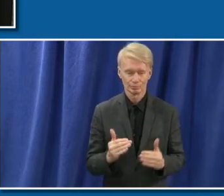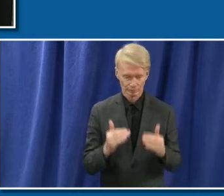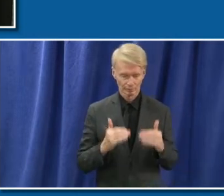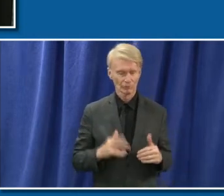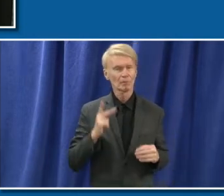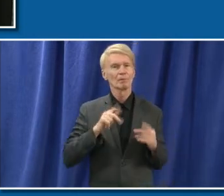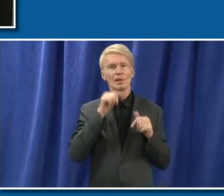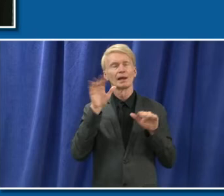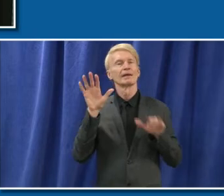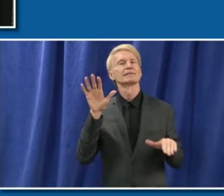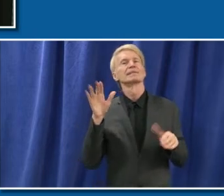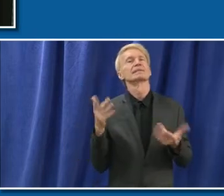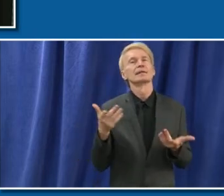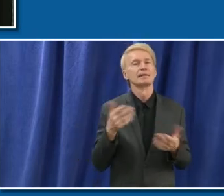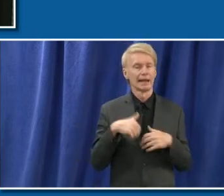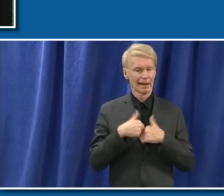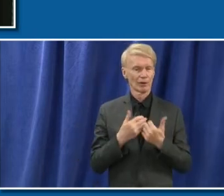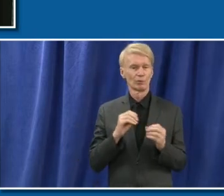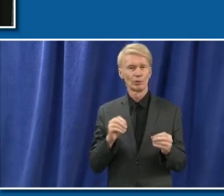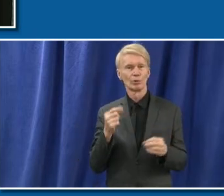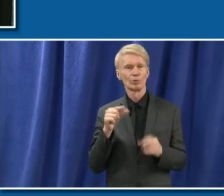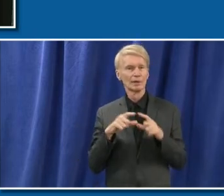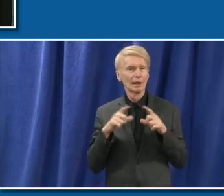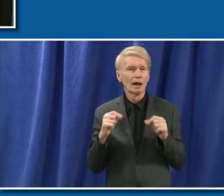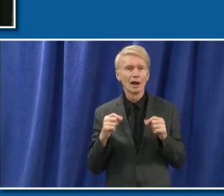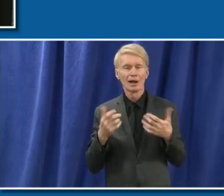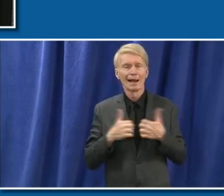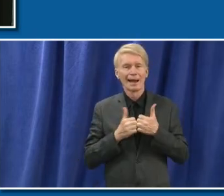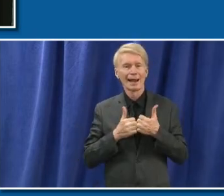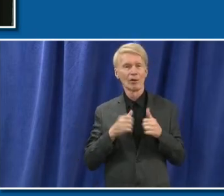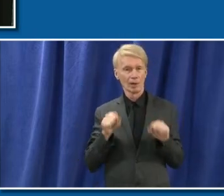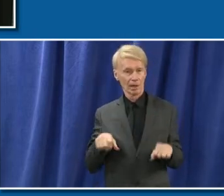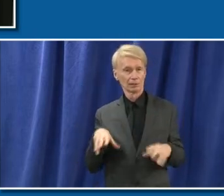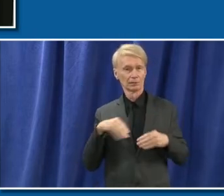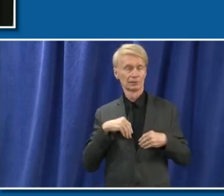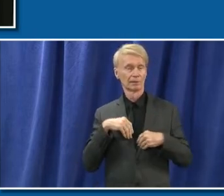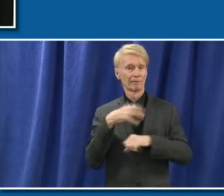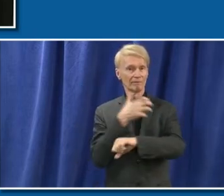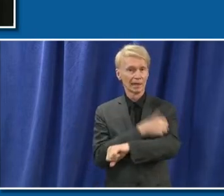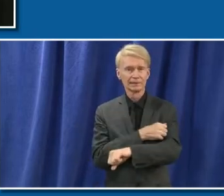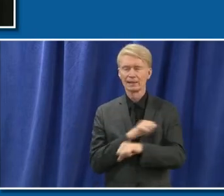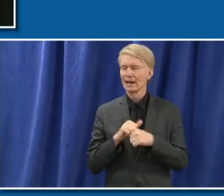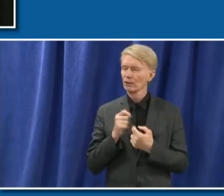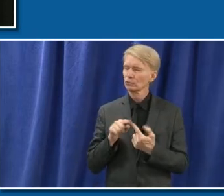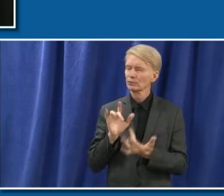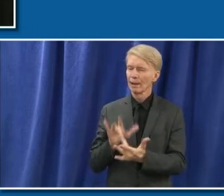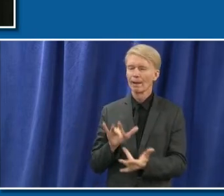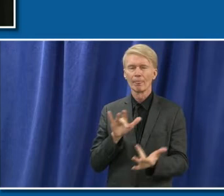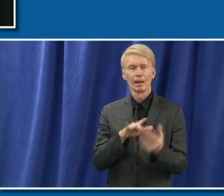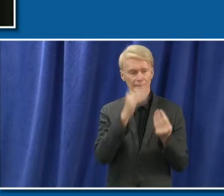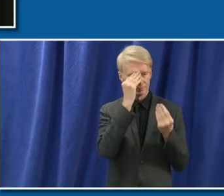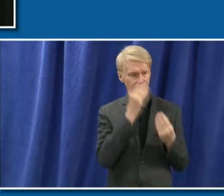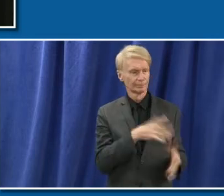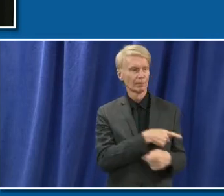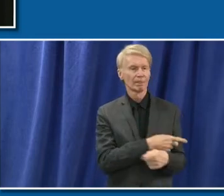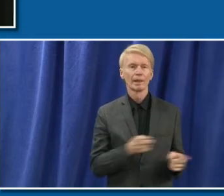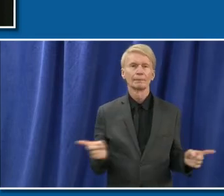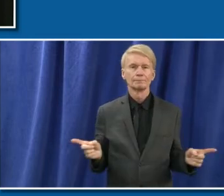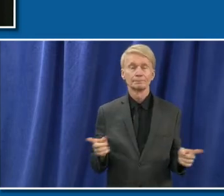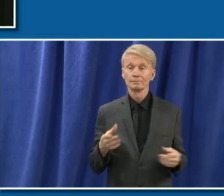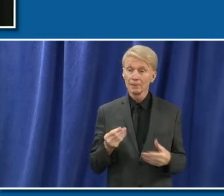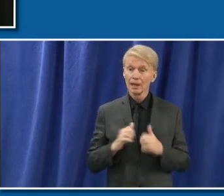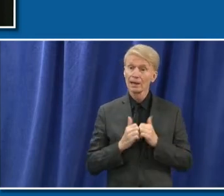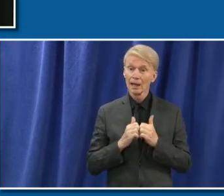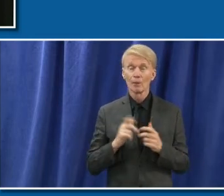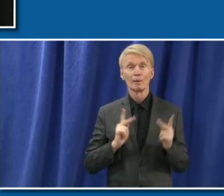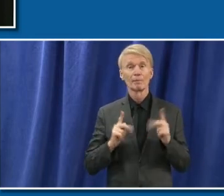people. Evan Lyons asking, will undocumented people be able to receive the vaccine? What plans exist to reach undocumented people? And also asking about